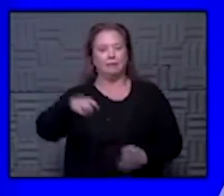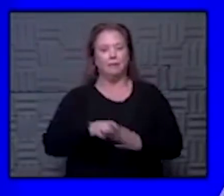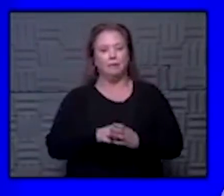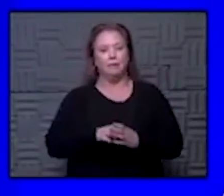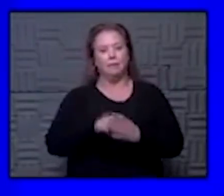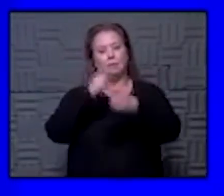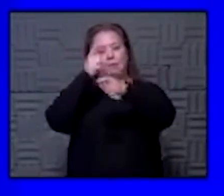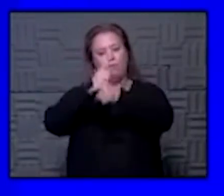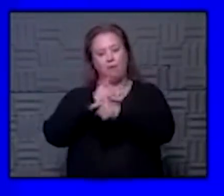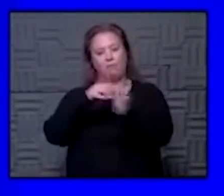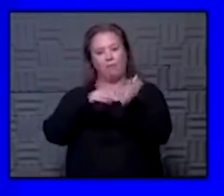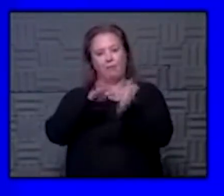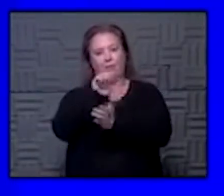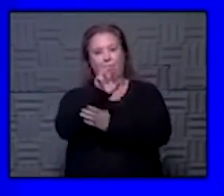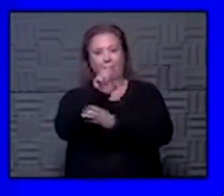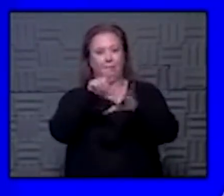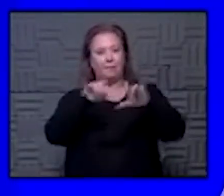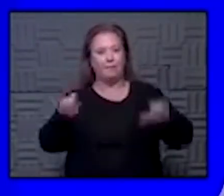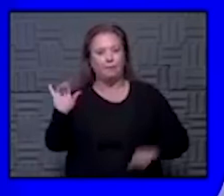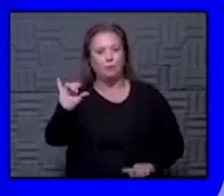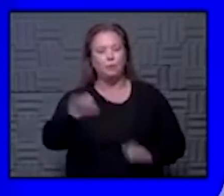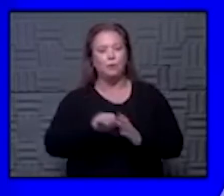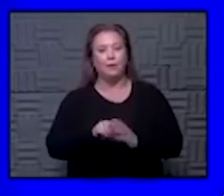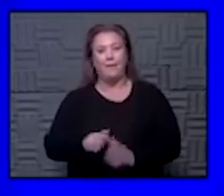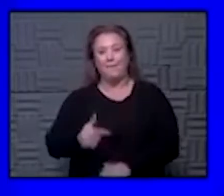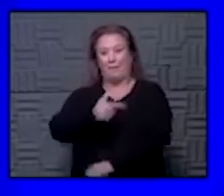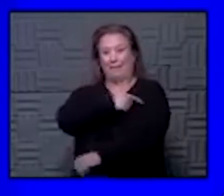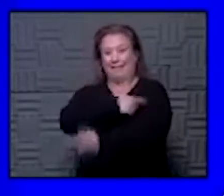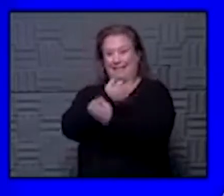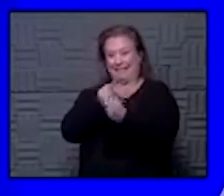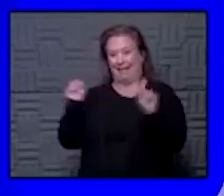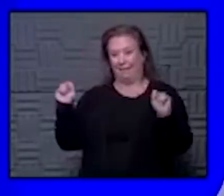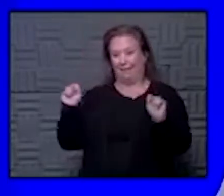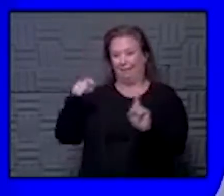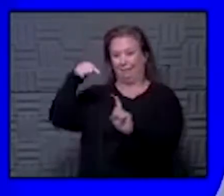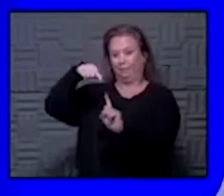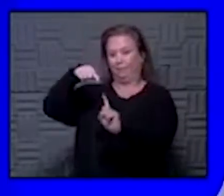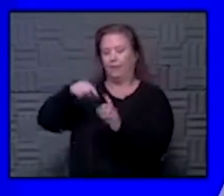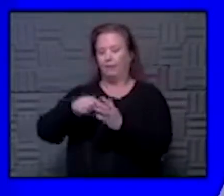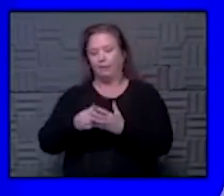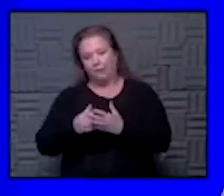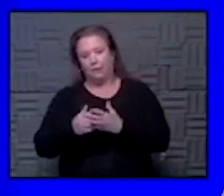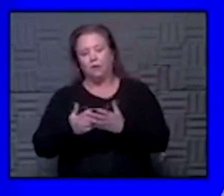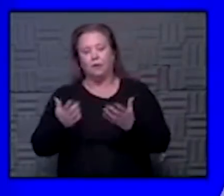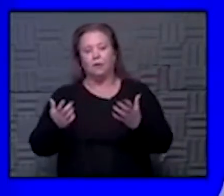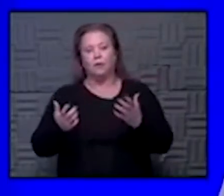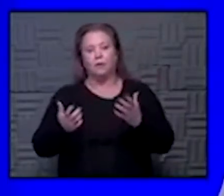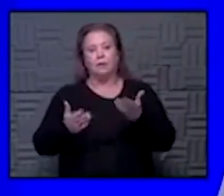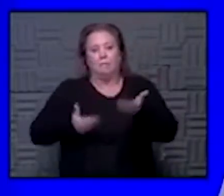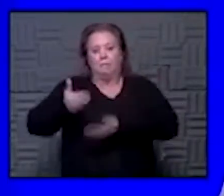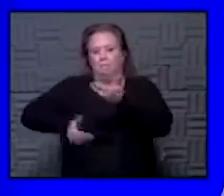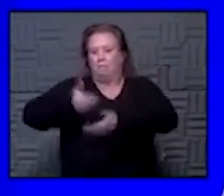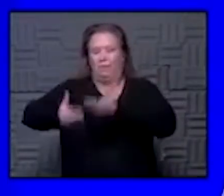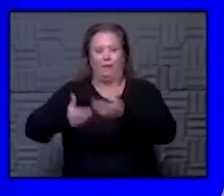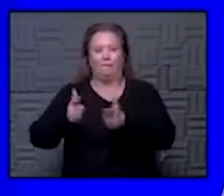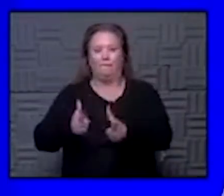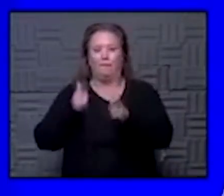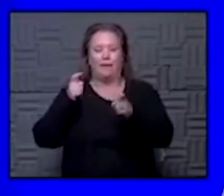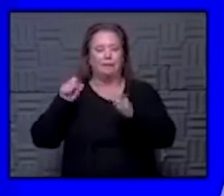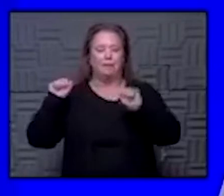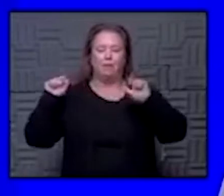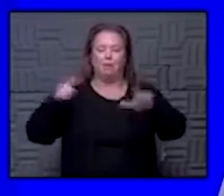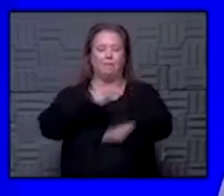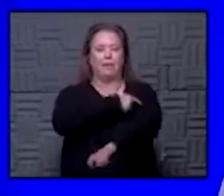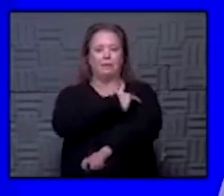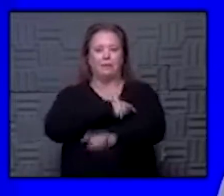the regular medical care as well. As far as vaccine safety goes, Operation Warp Speed in all of the